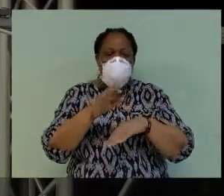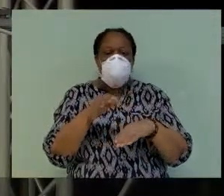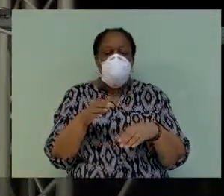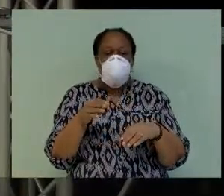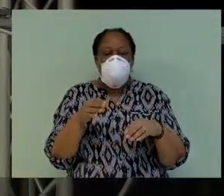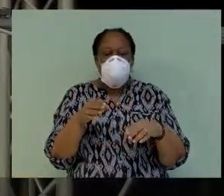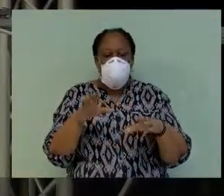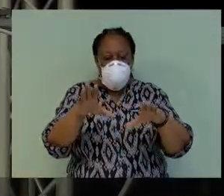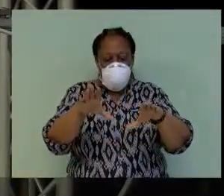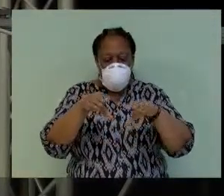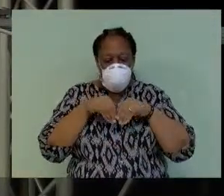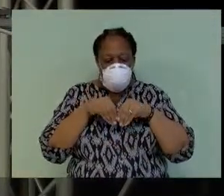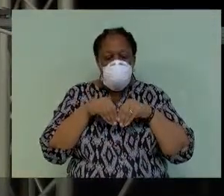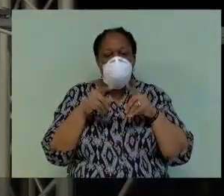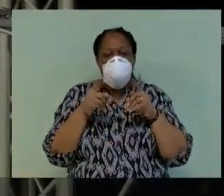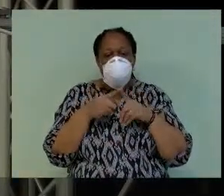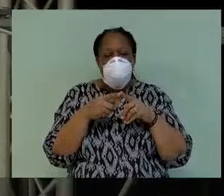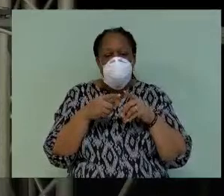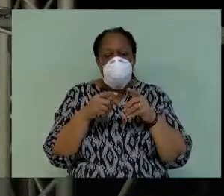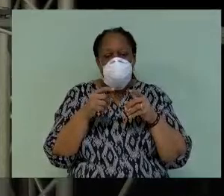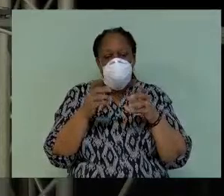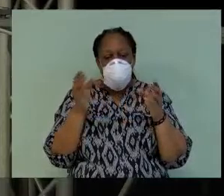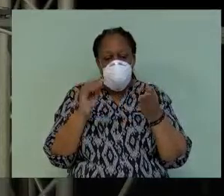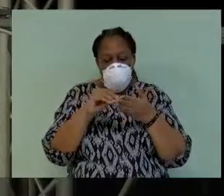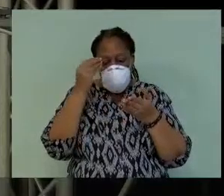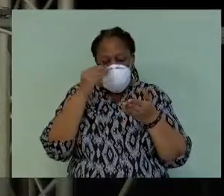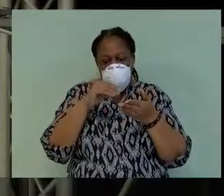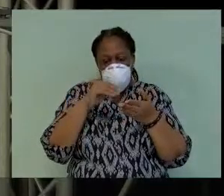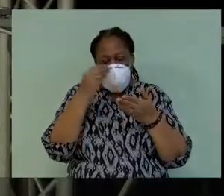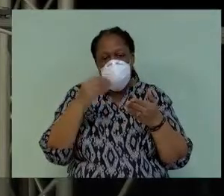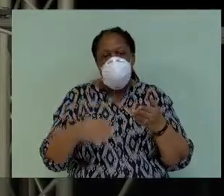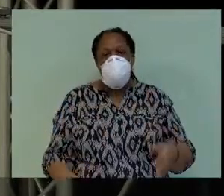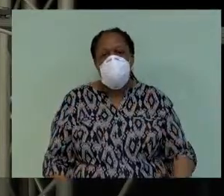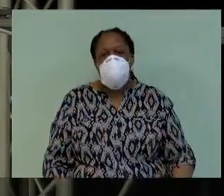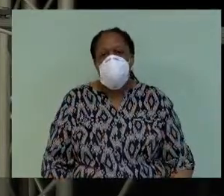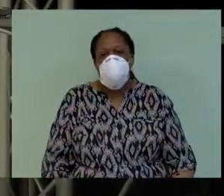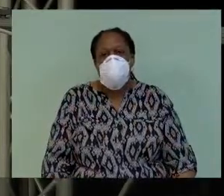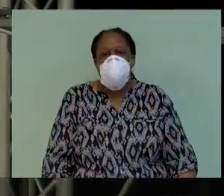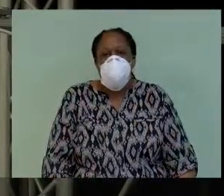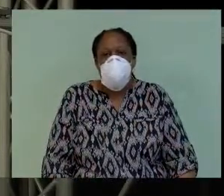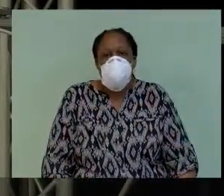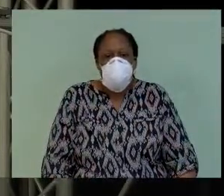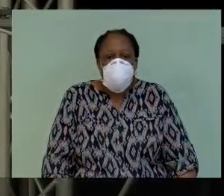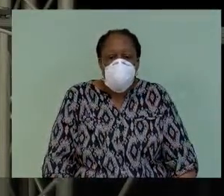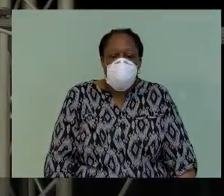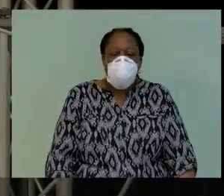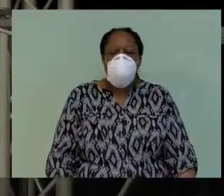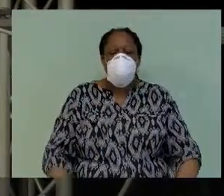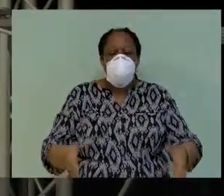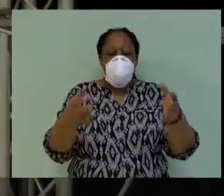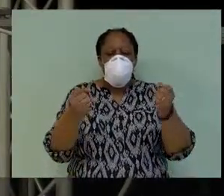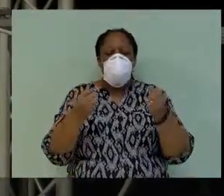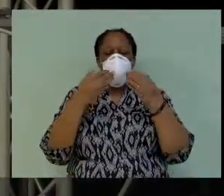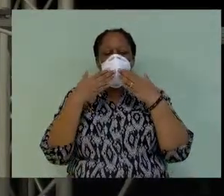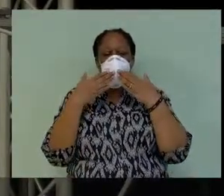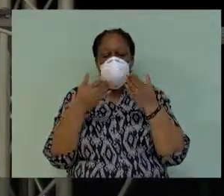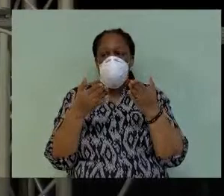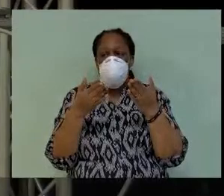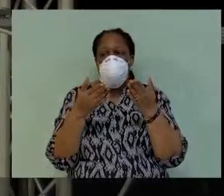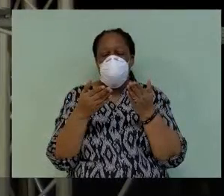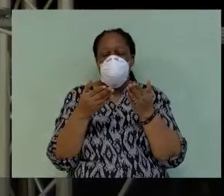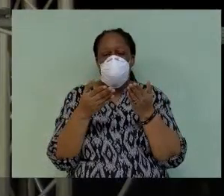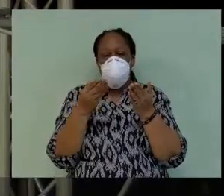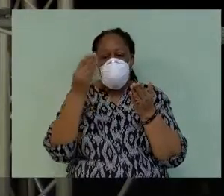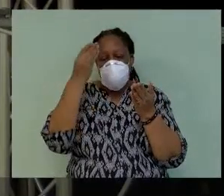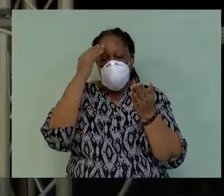were our two announcements. I want to thank very much Mr. Daryl Lloyd, who is the